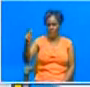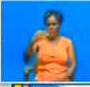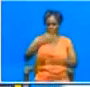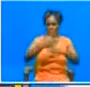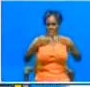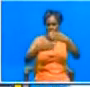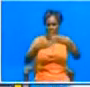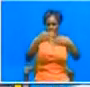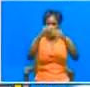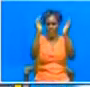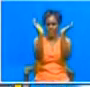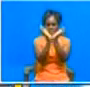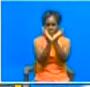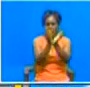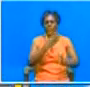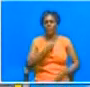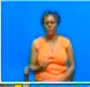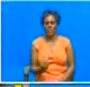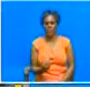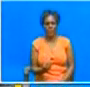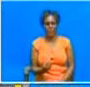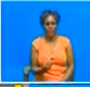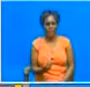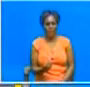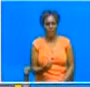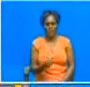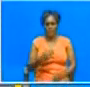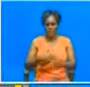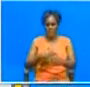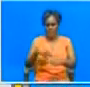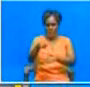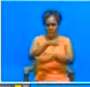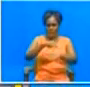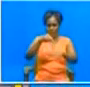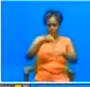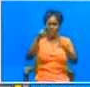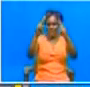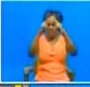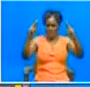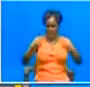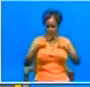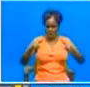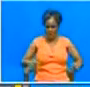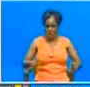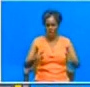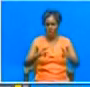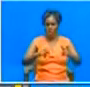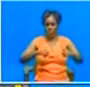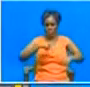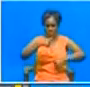kujenga uwanja ama stadium. We are wishing that international events will